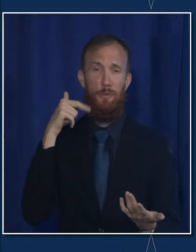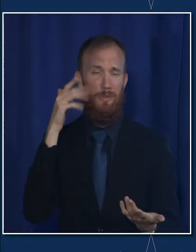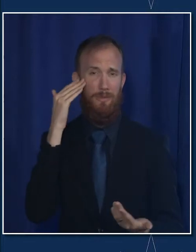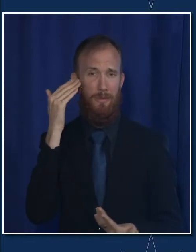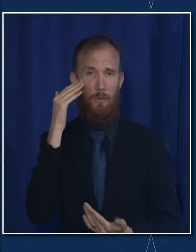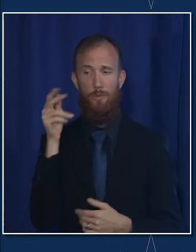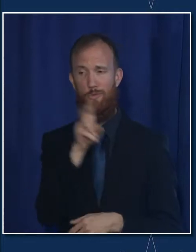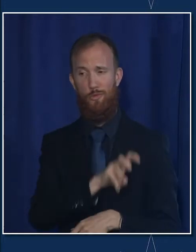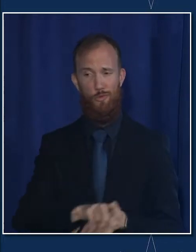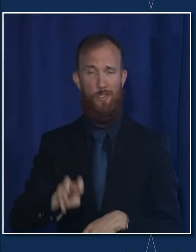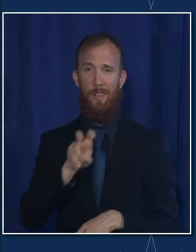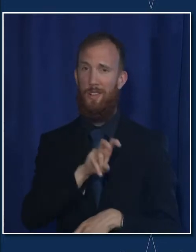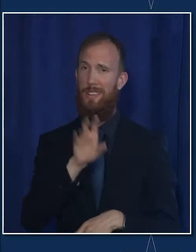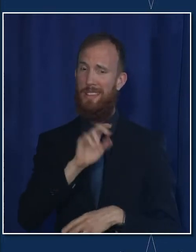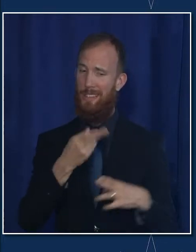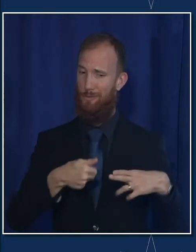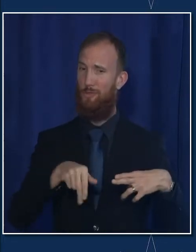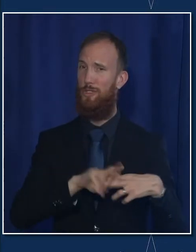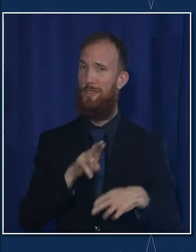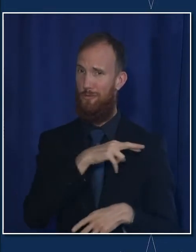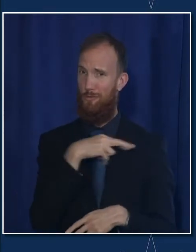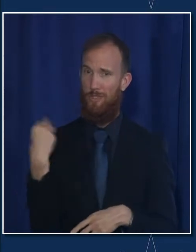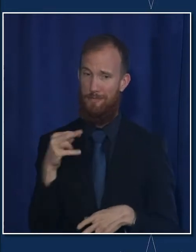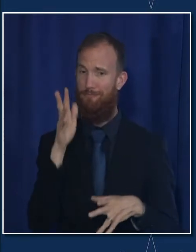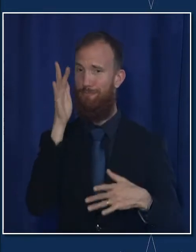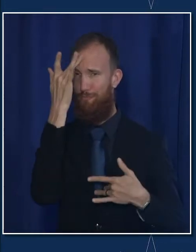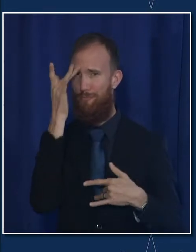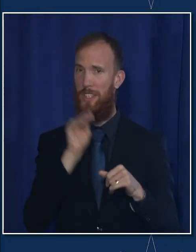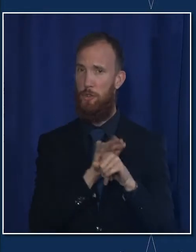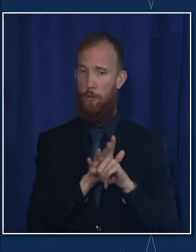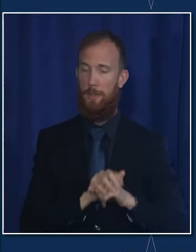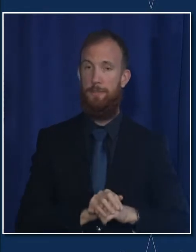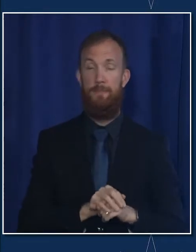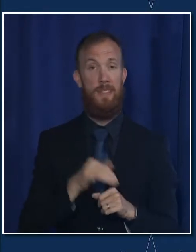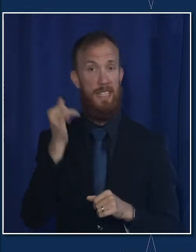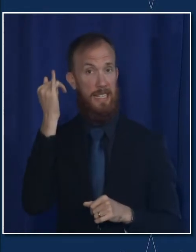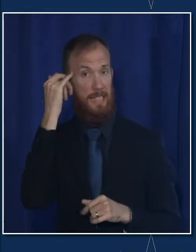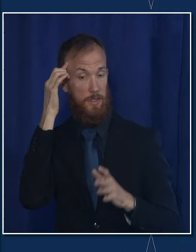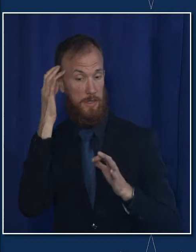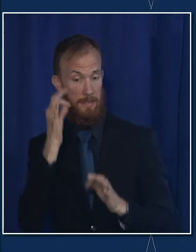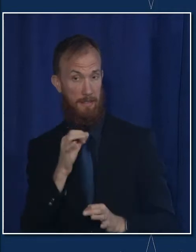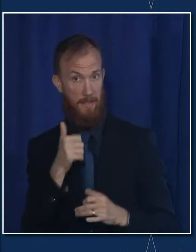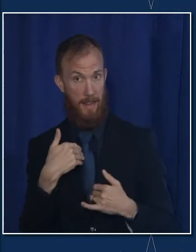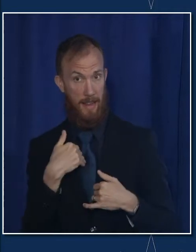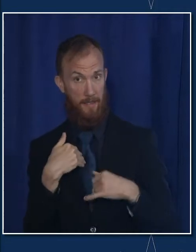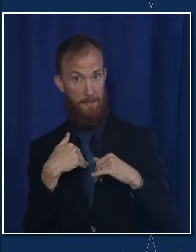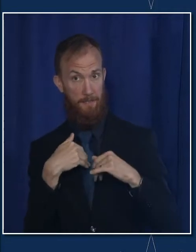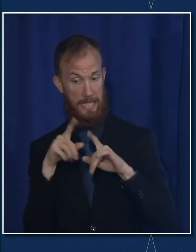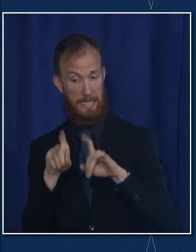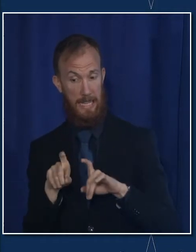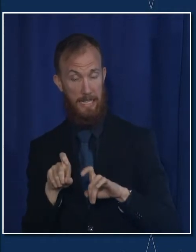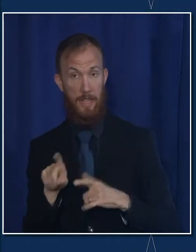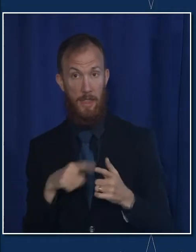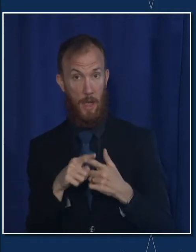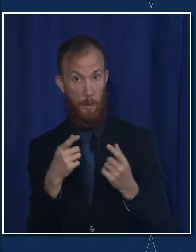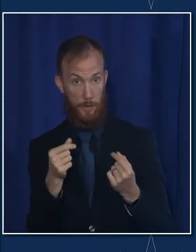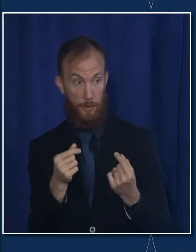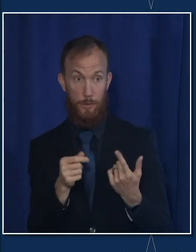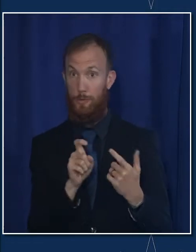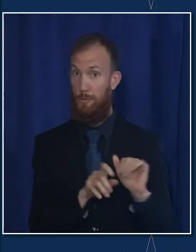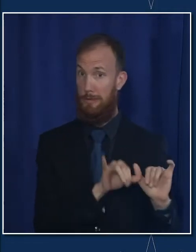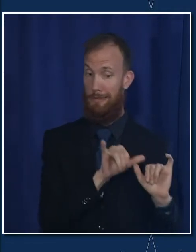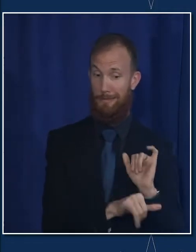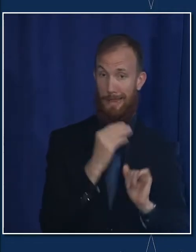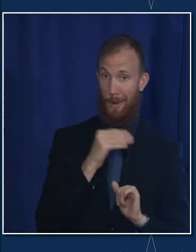risk factor for acquiring COVID. If you decide not to get tested, the recommendation is actually to stay home and self-quarantine for 10 days